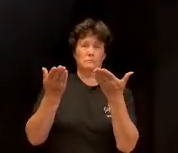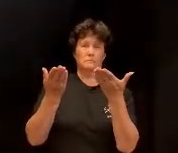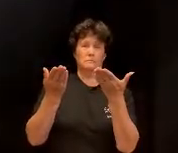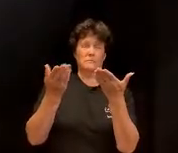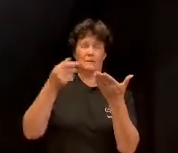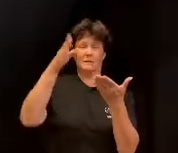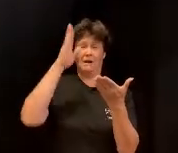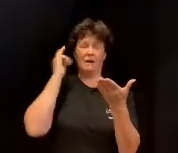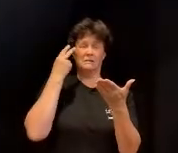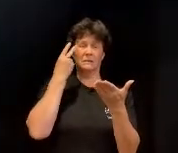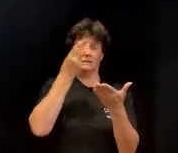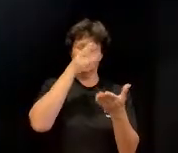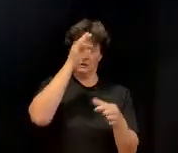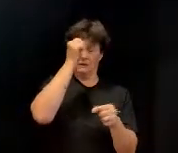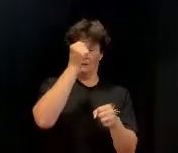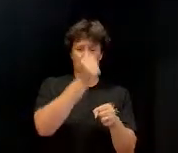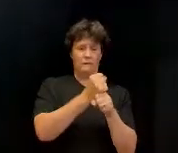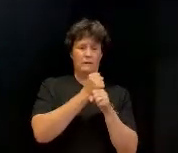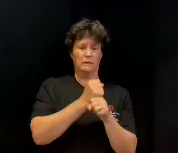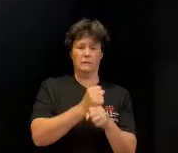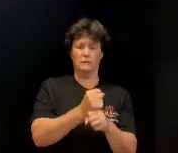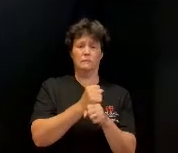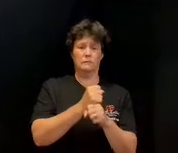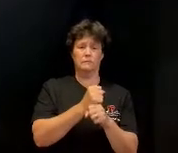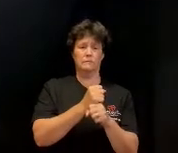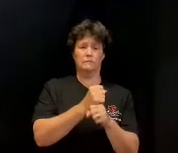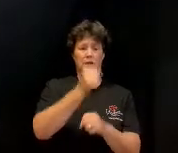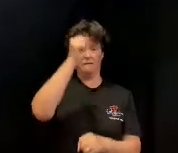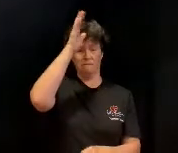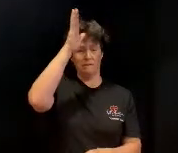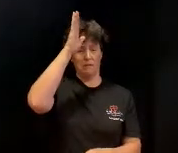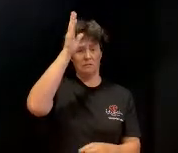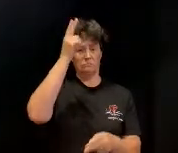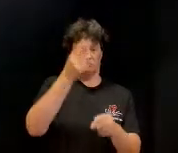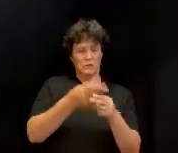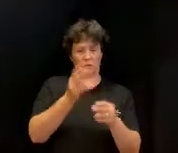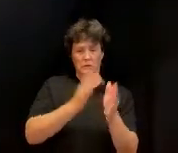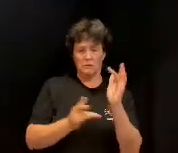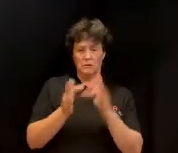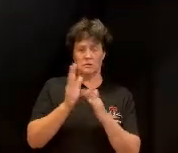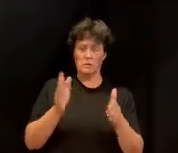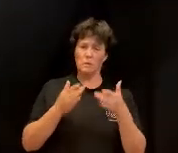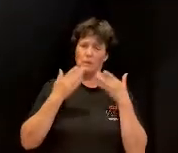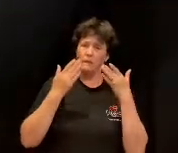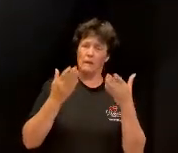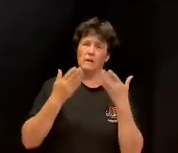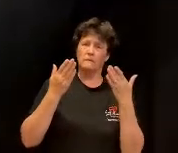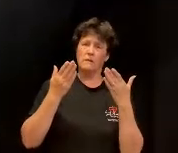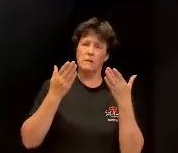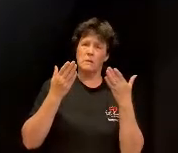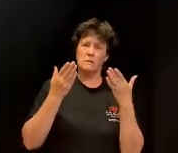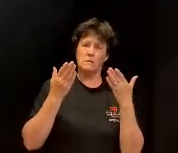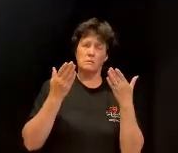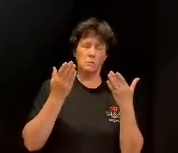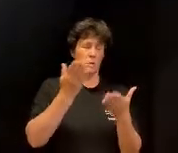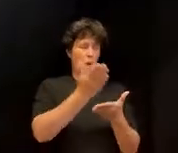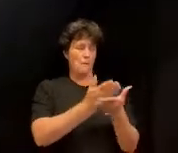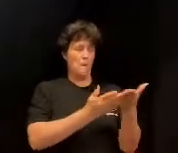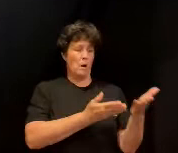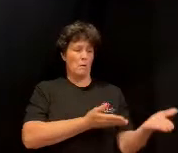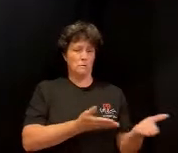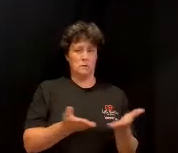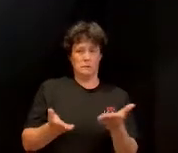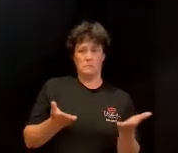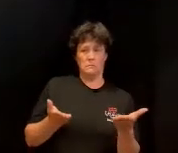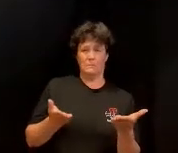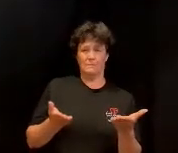tonight. Amen. Father, in Jesus' name, again, we thank you, Father. This is a part of service that I